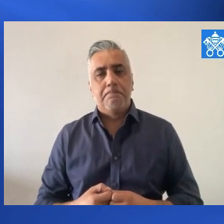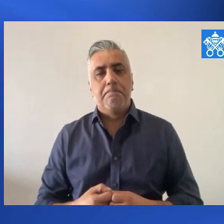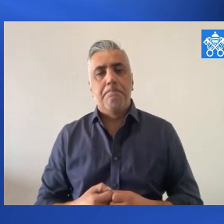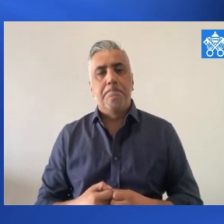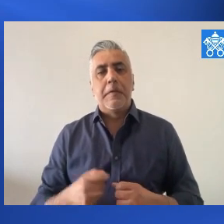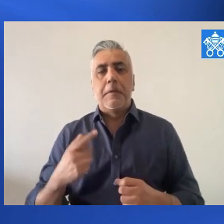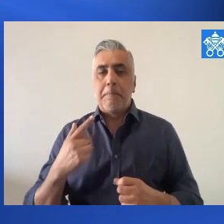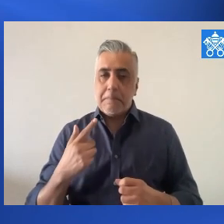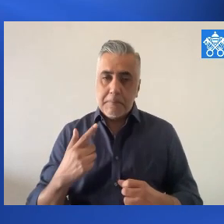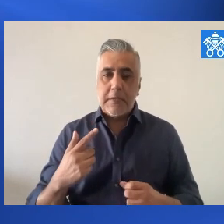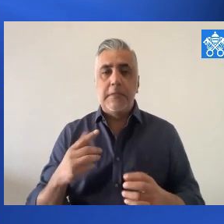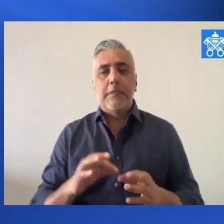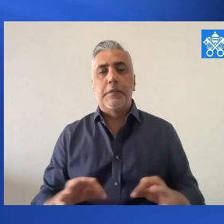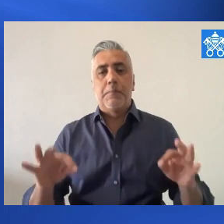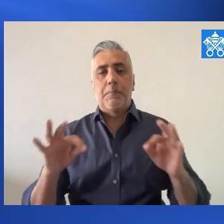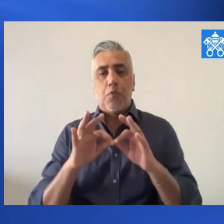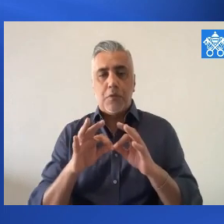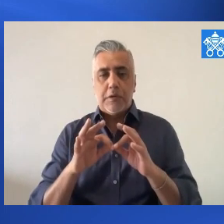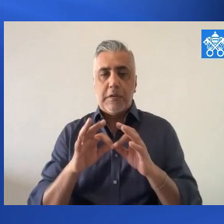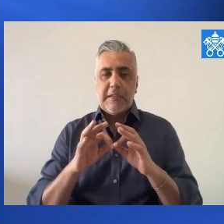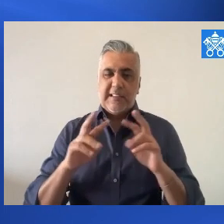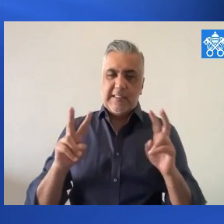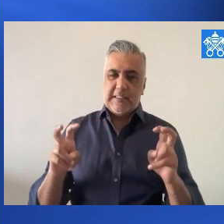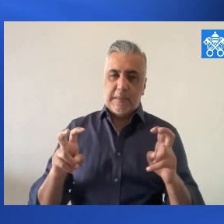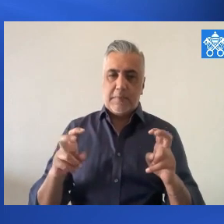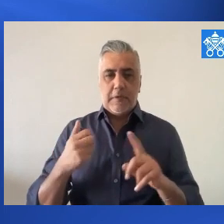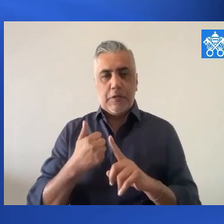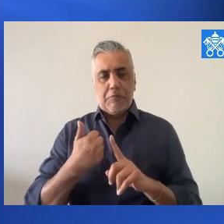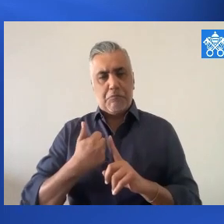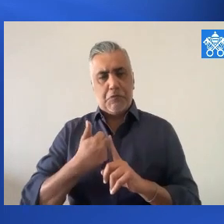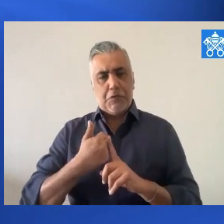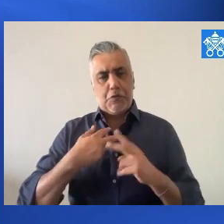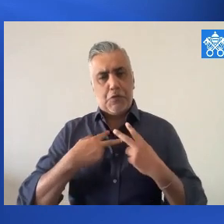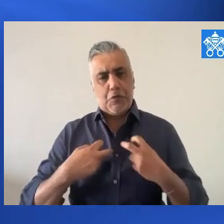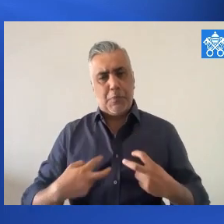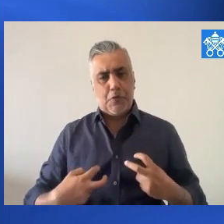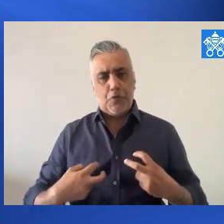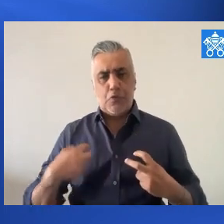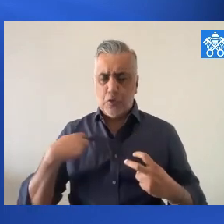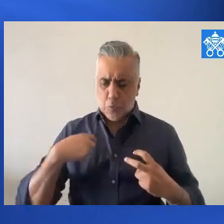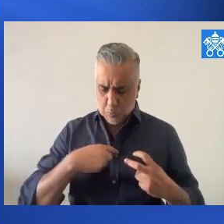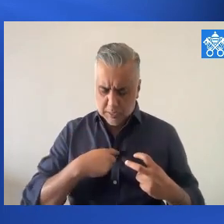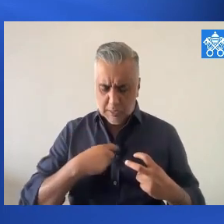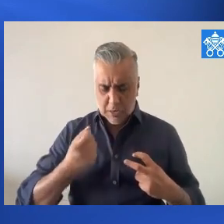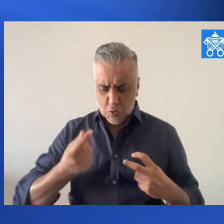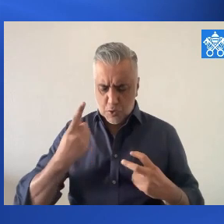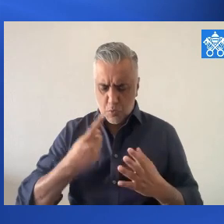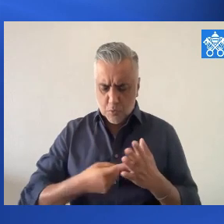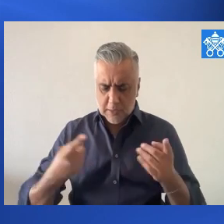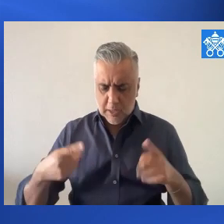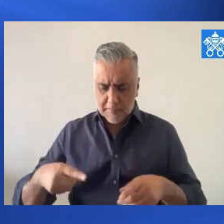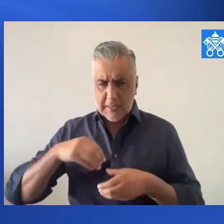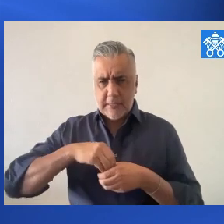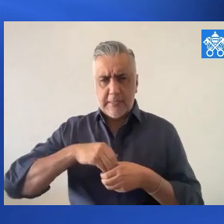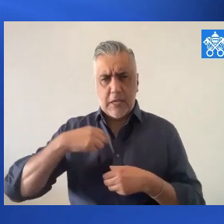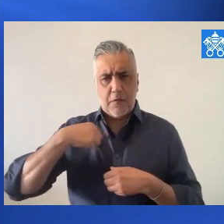importante il tema di discernimento per sapere cosa succede dentro di noi. It's very important, this theme of discernment, to understand what's going on